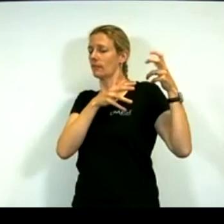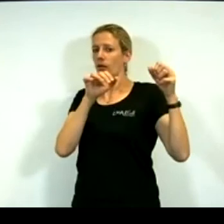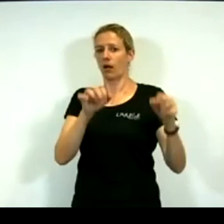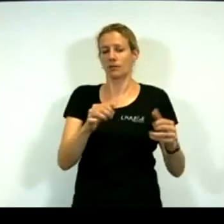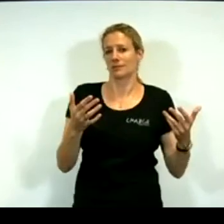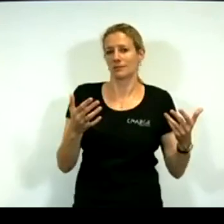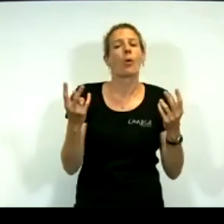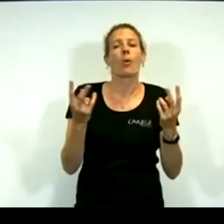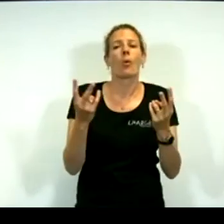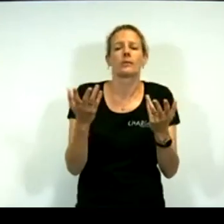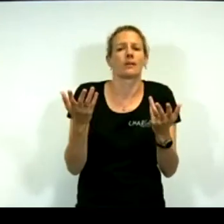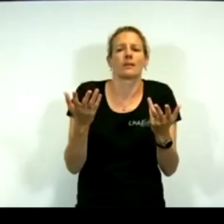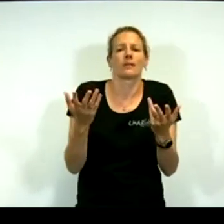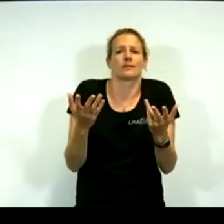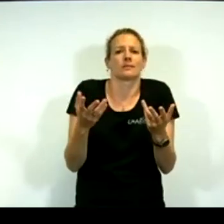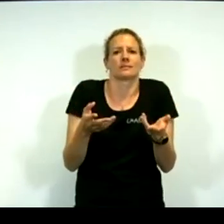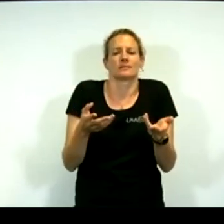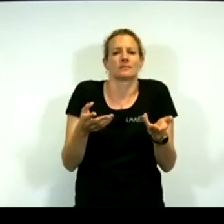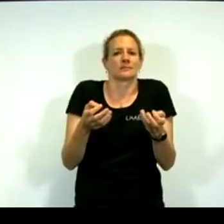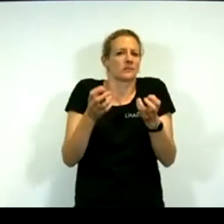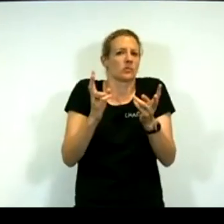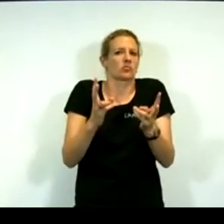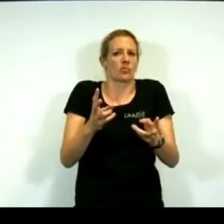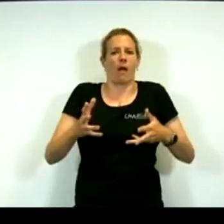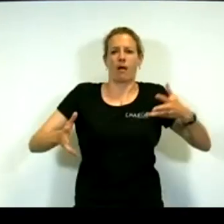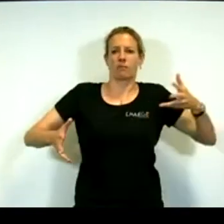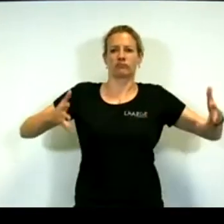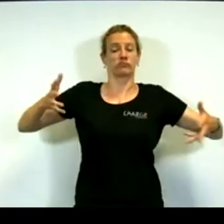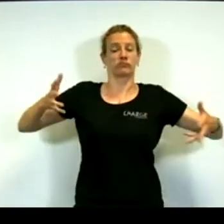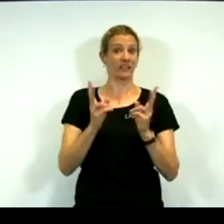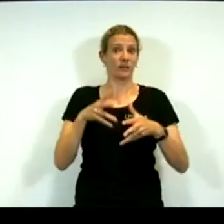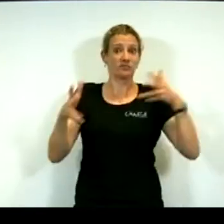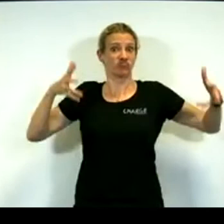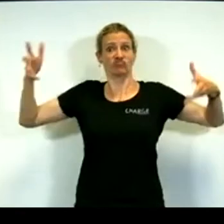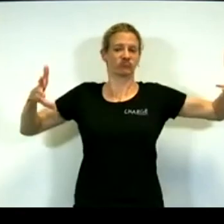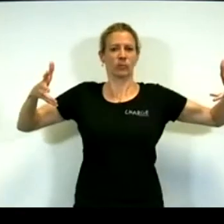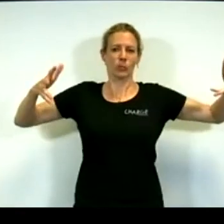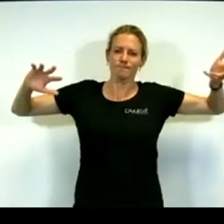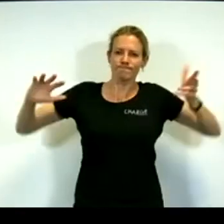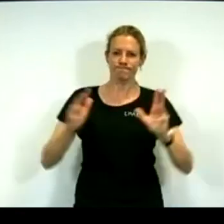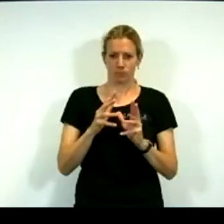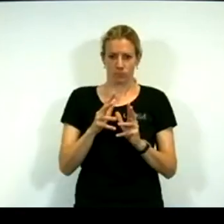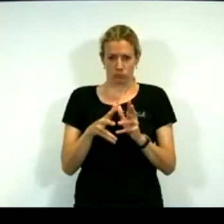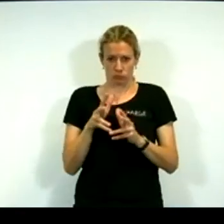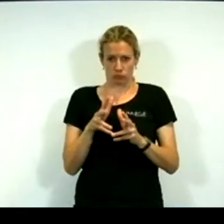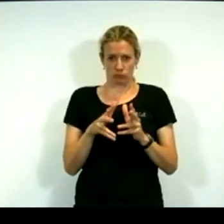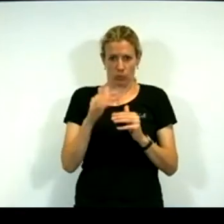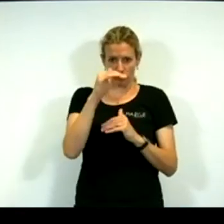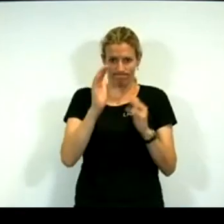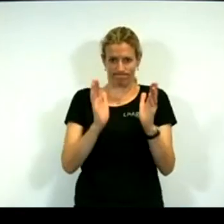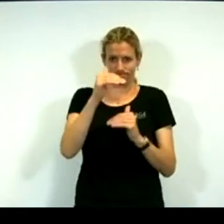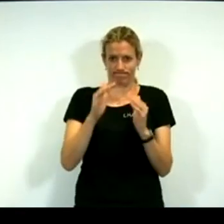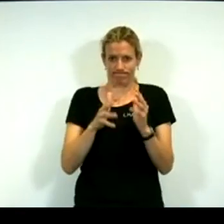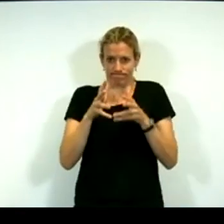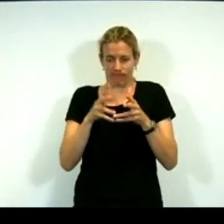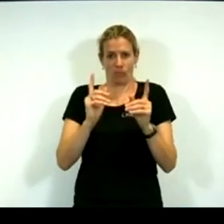like this. They need it made very small. So they talk about the window, and the window of the signs, instead of